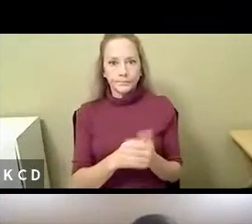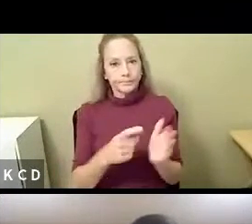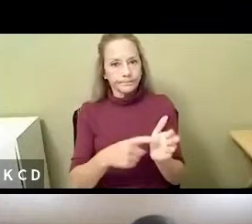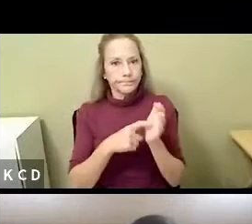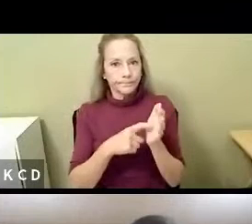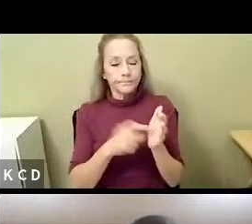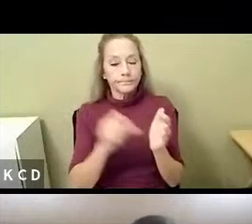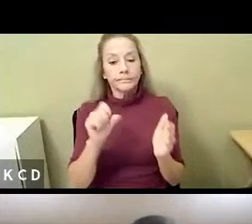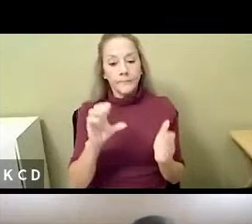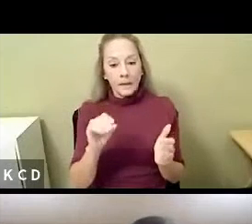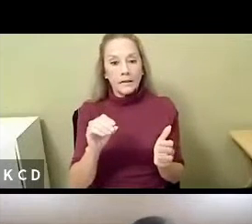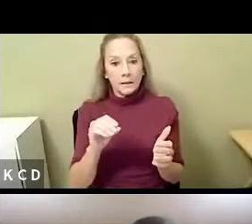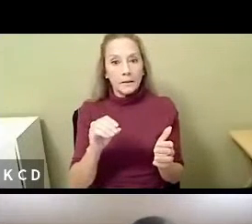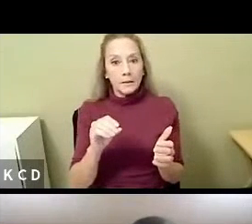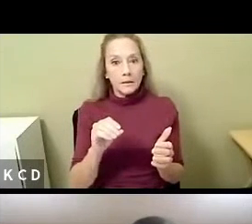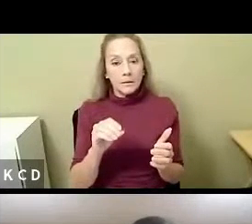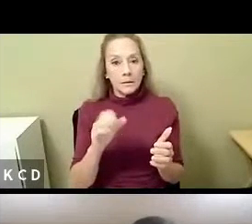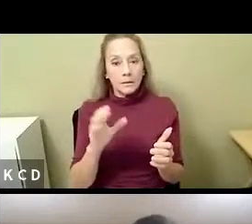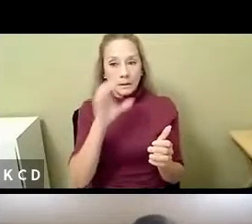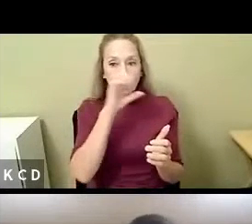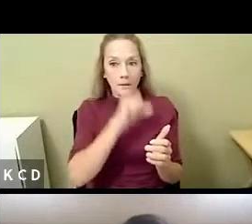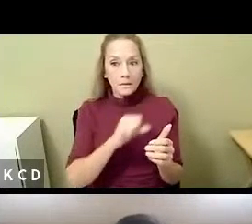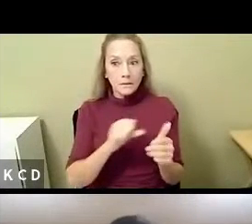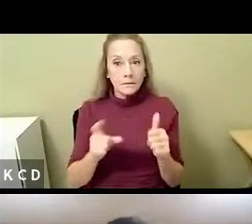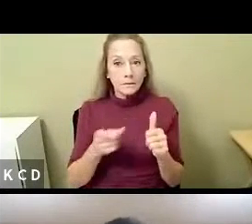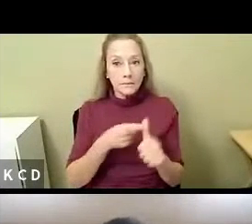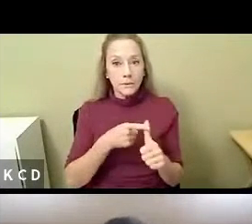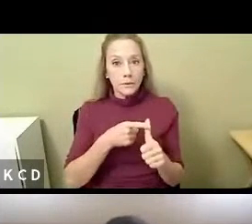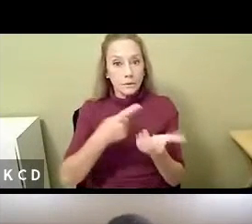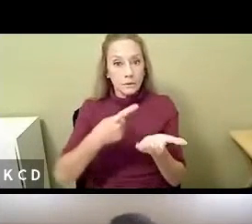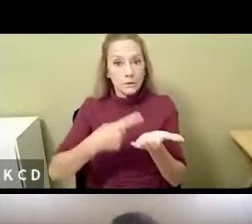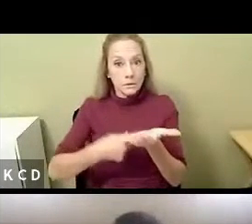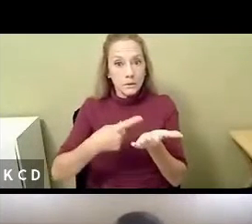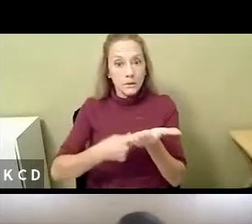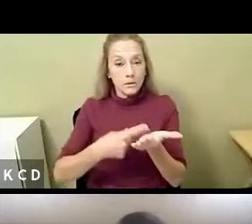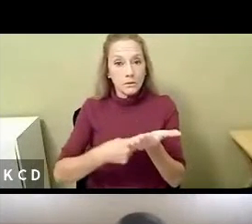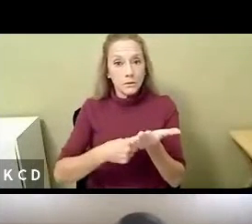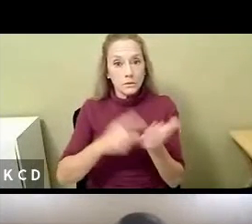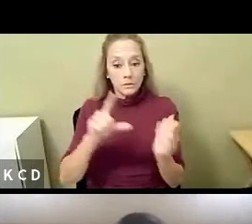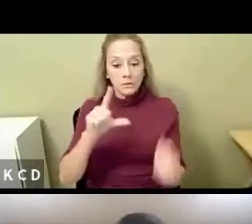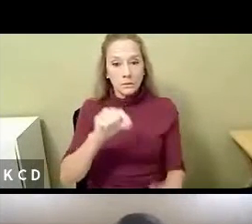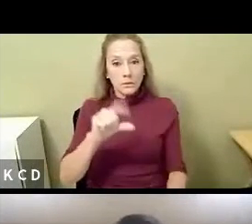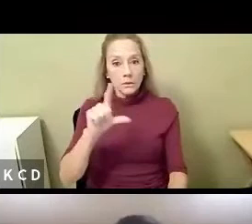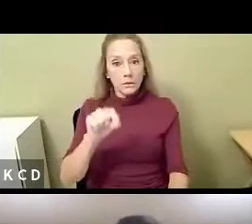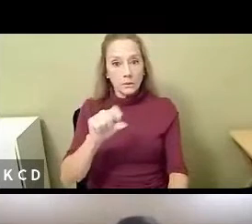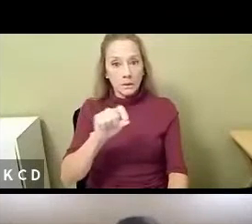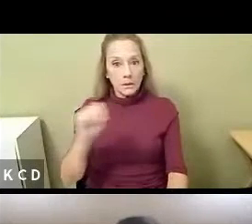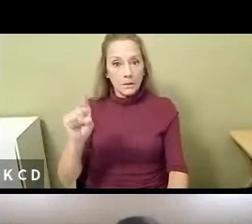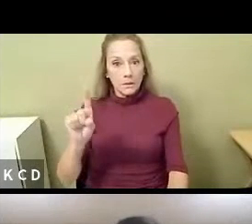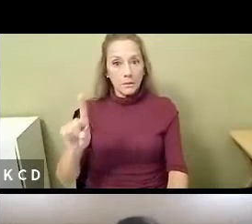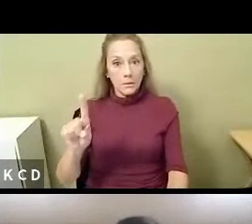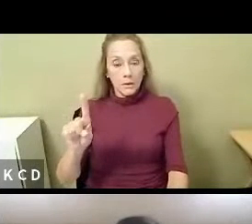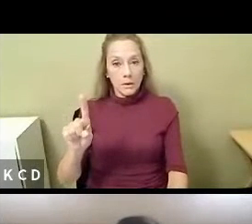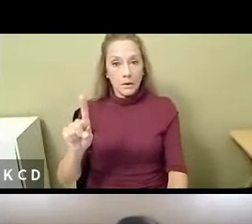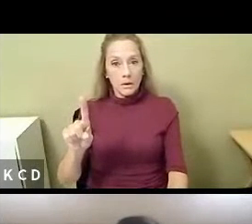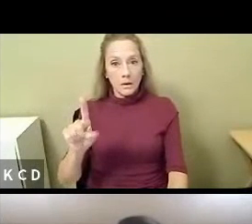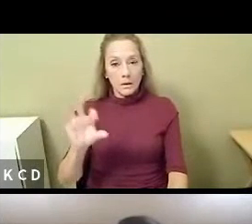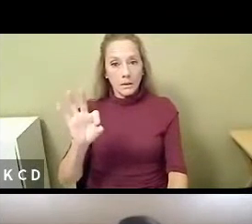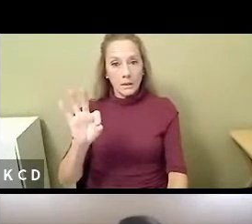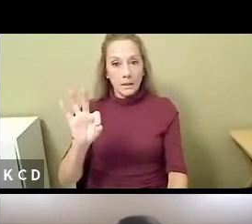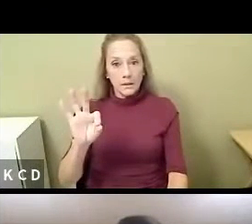Taking my liberties. So I guess the first discussion is on 2020-1, which is the face